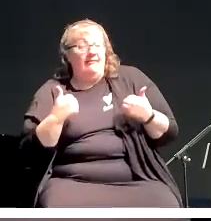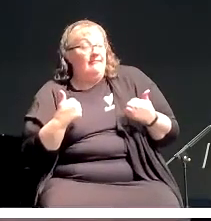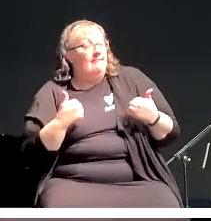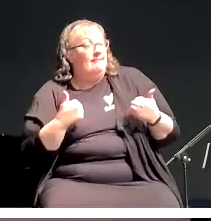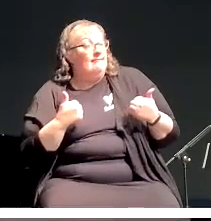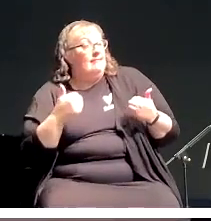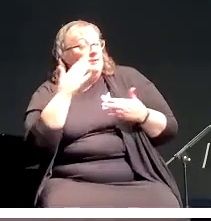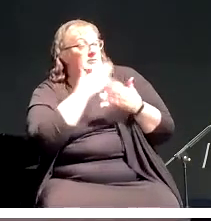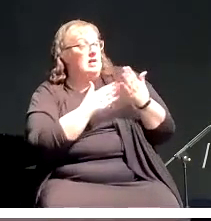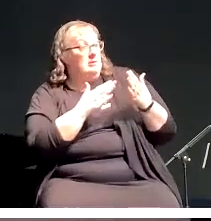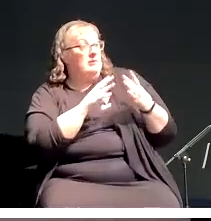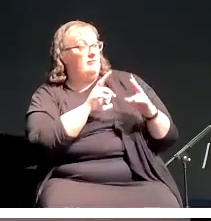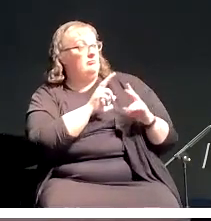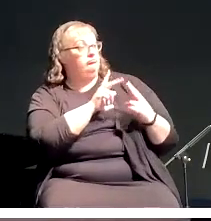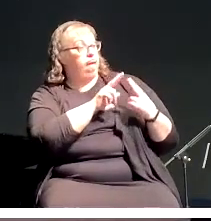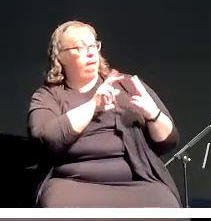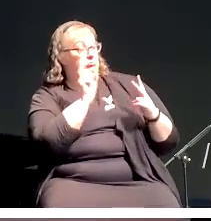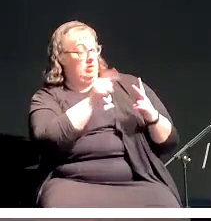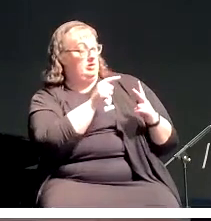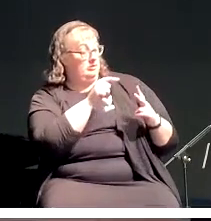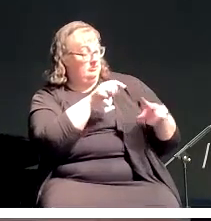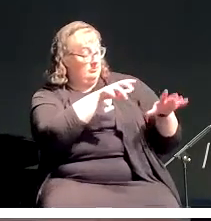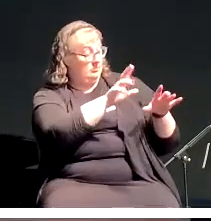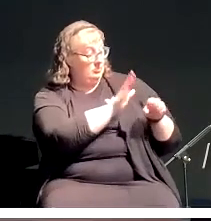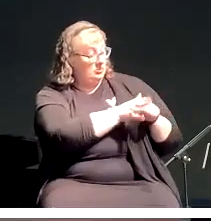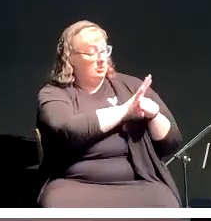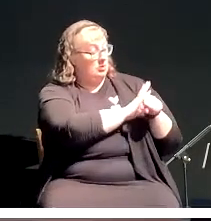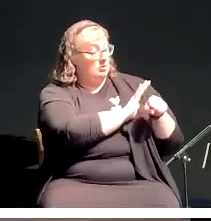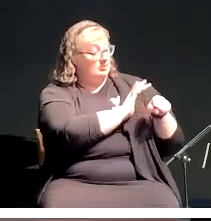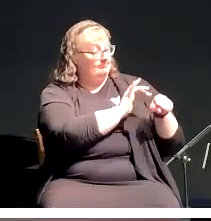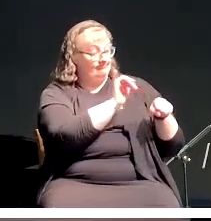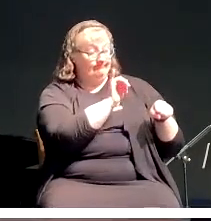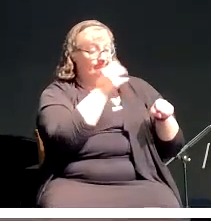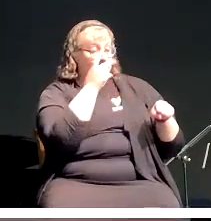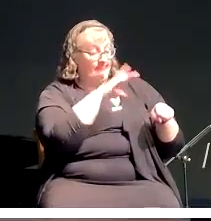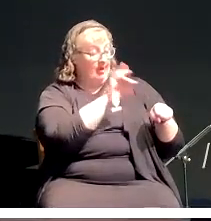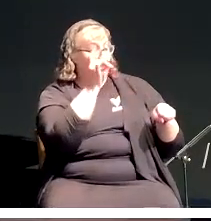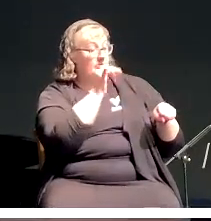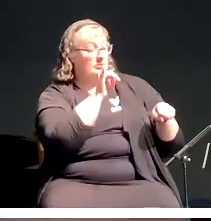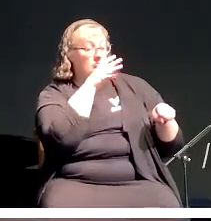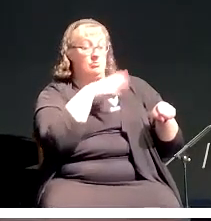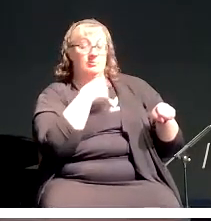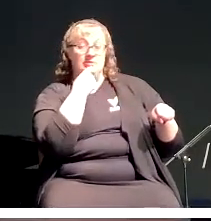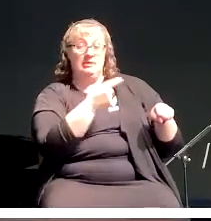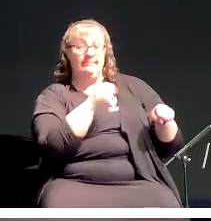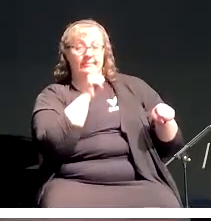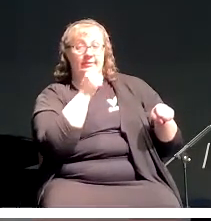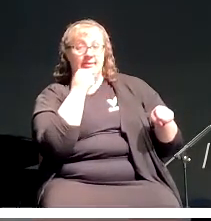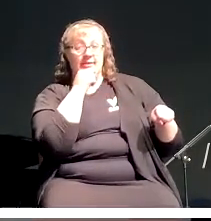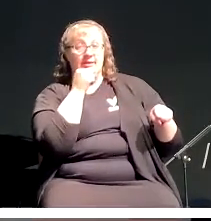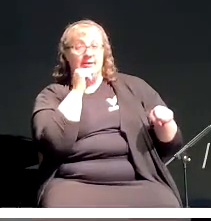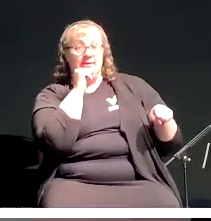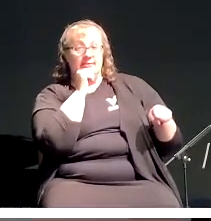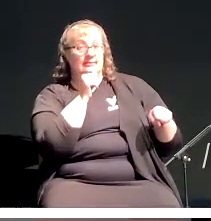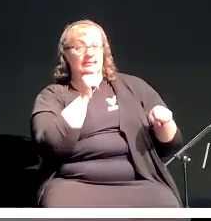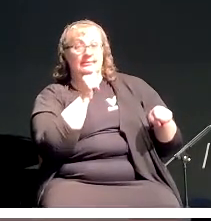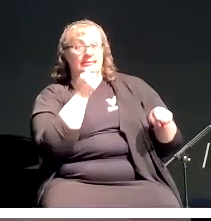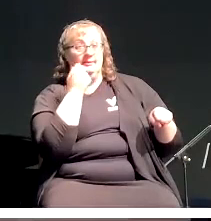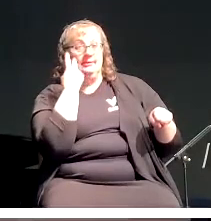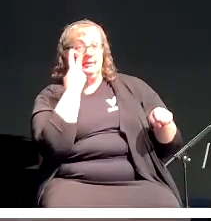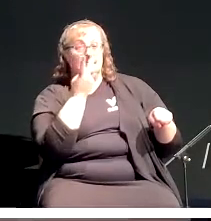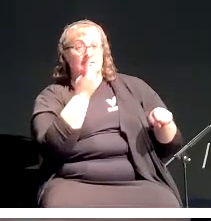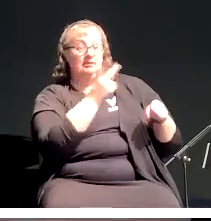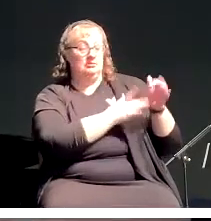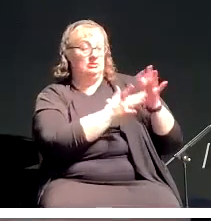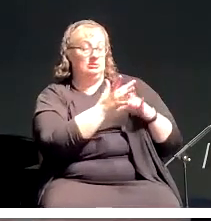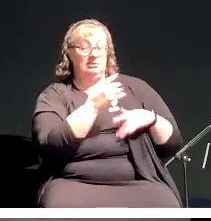Then some of our companions went to the tomb and found it just as the women had said, but they did not see Jesus. He said